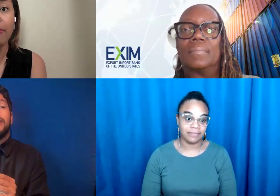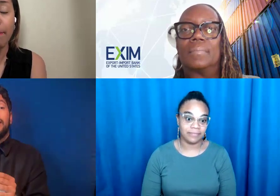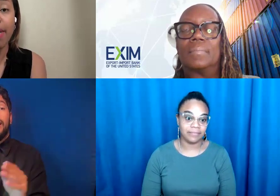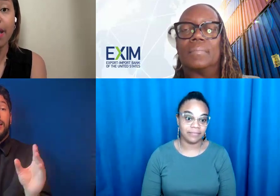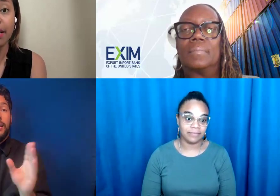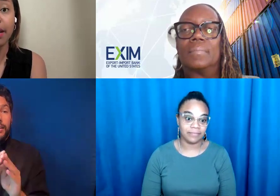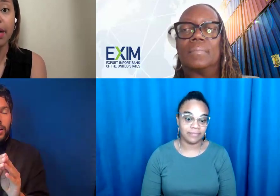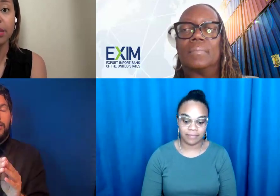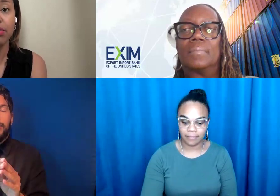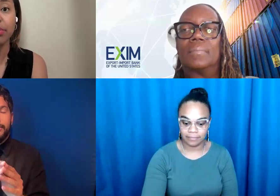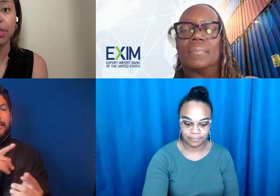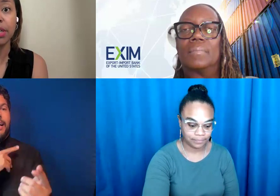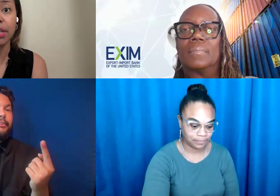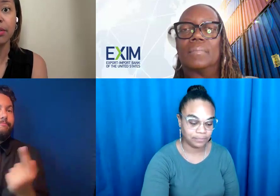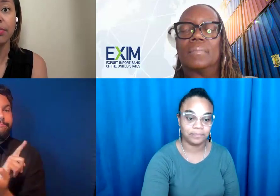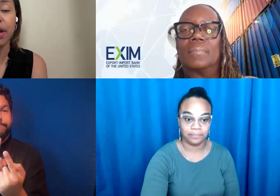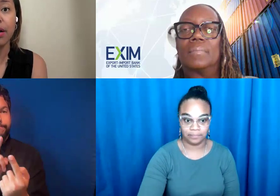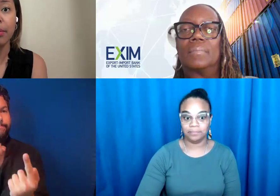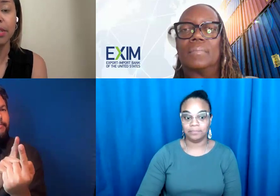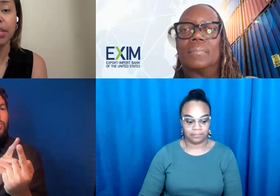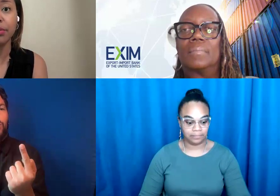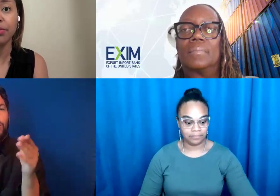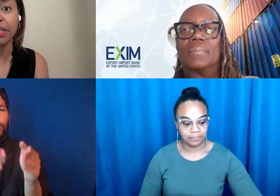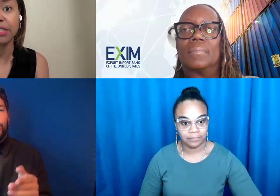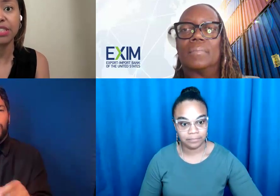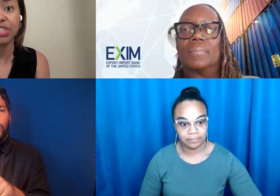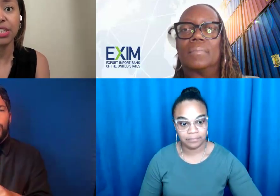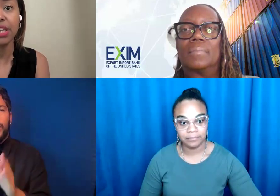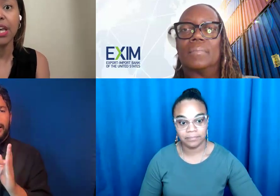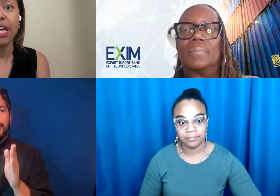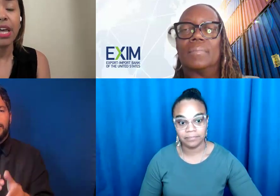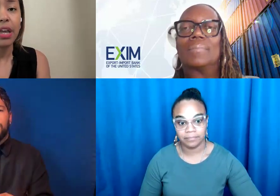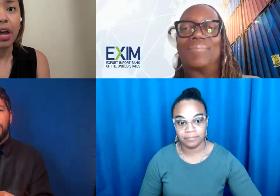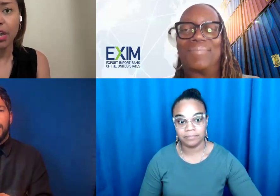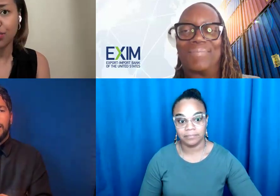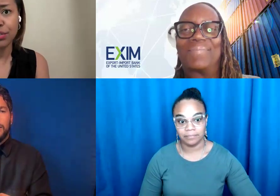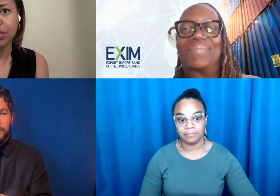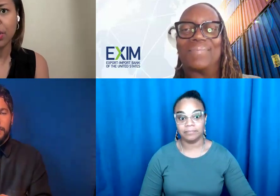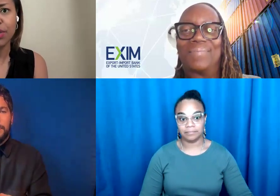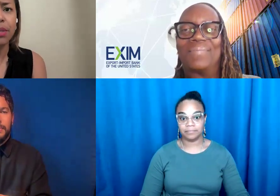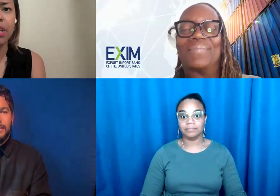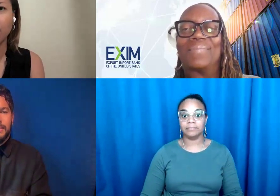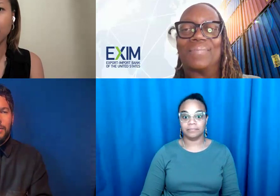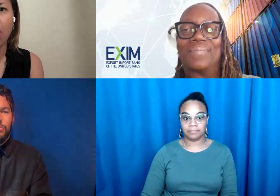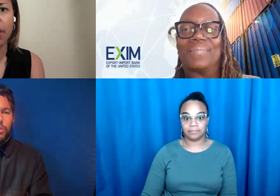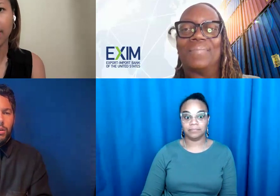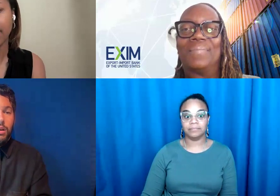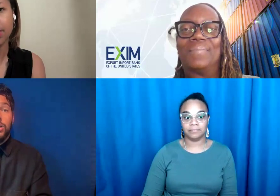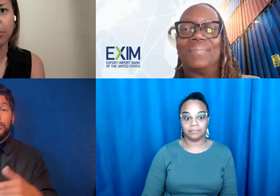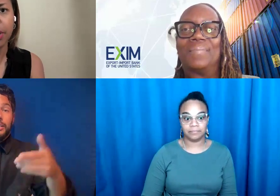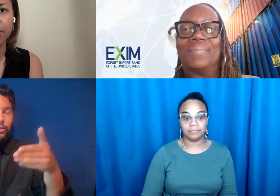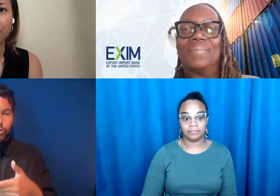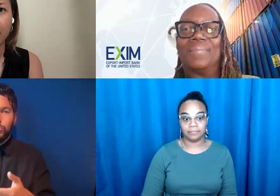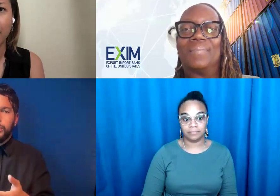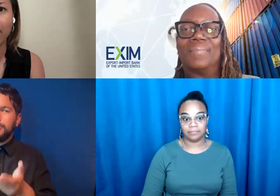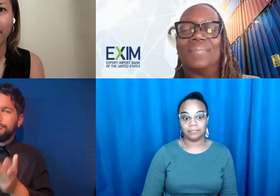where I met an EXIM representative, Miss Deborah Figgins, and she introduced herself to me, and we were